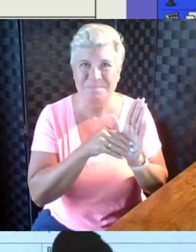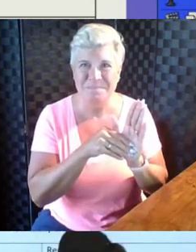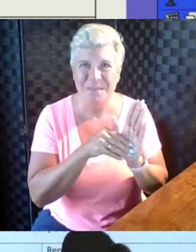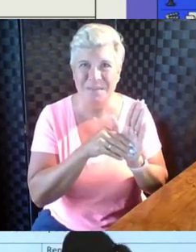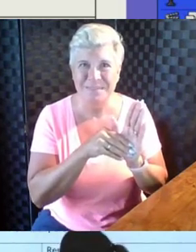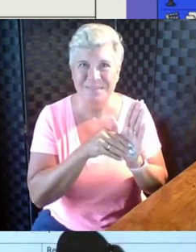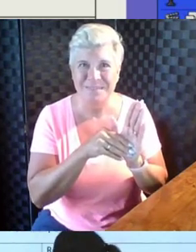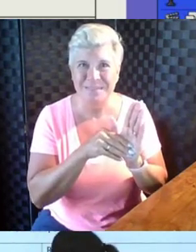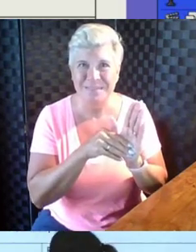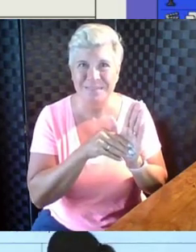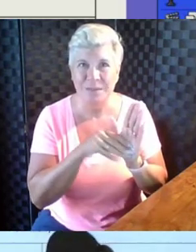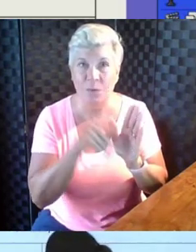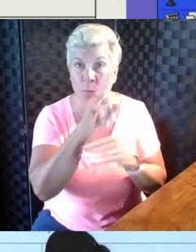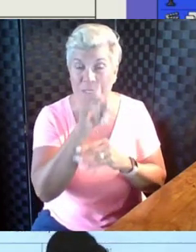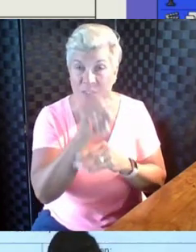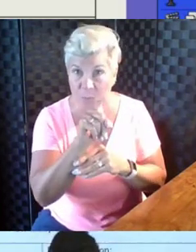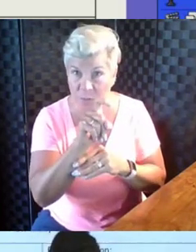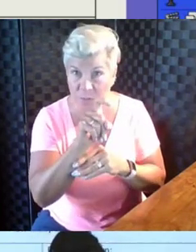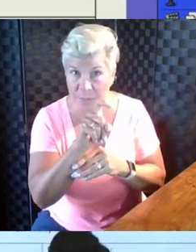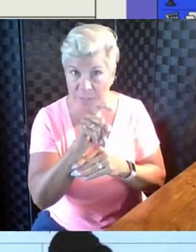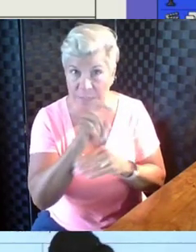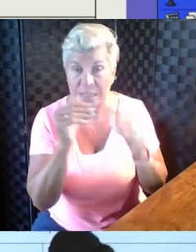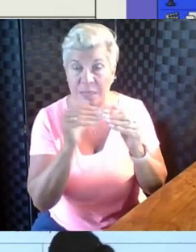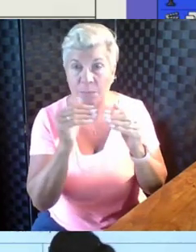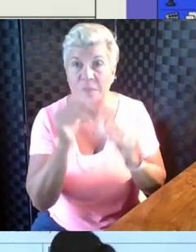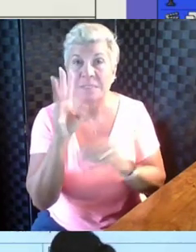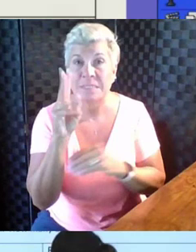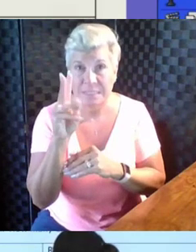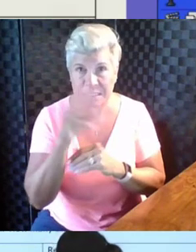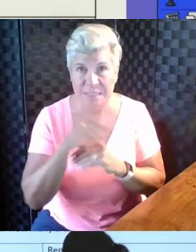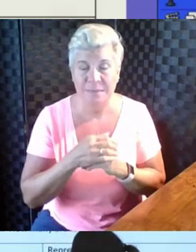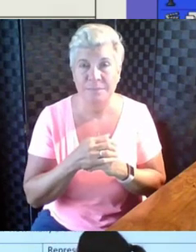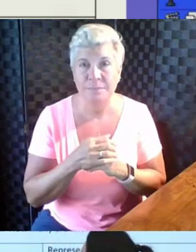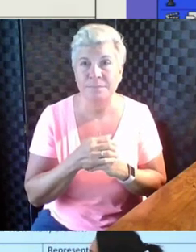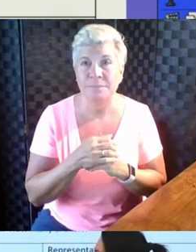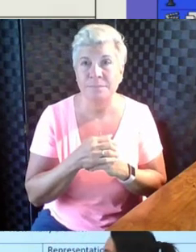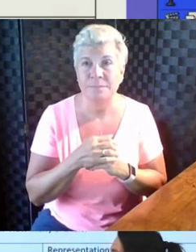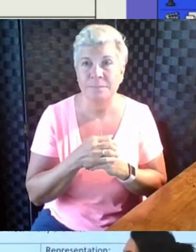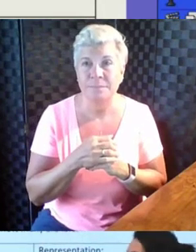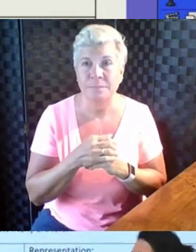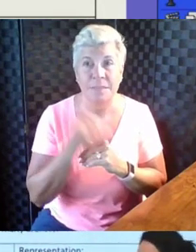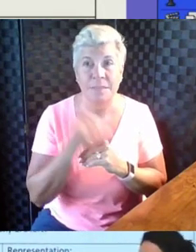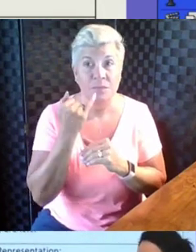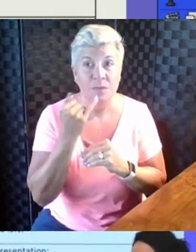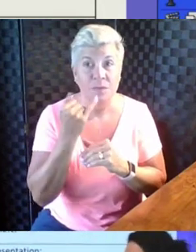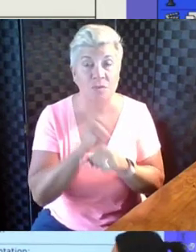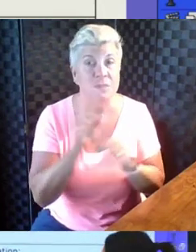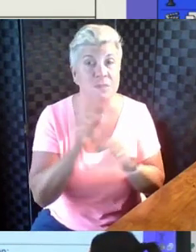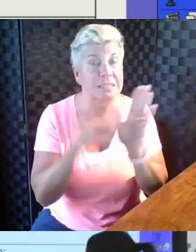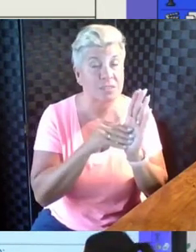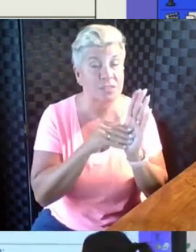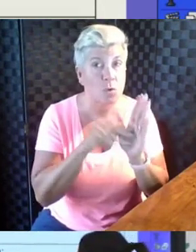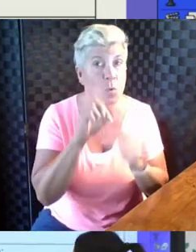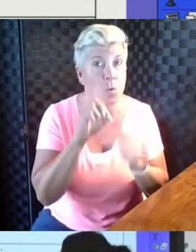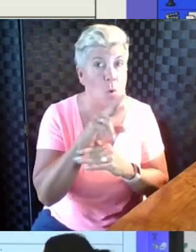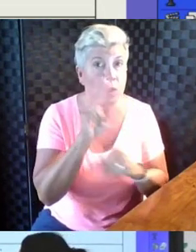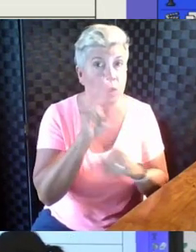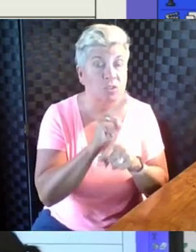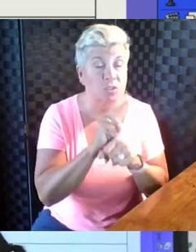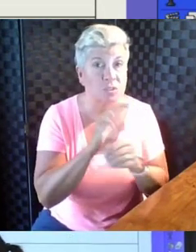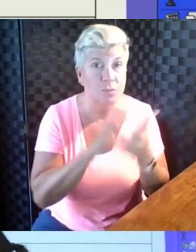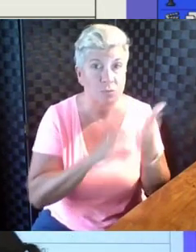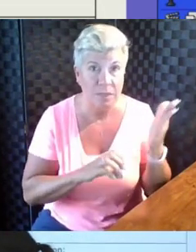crazy there, plus question mark equals 16 if you're going to use addition. Or you could